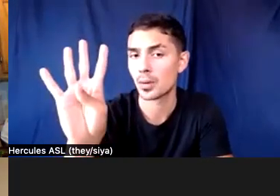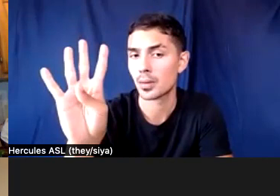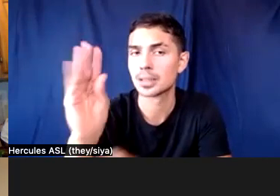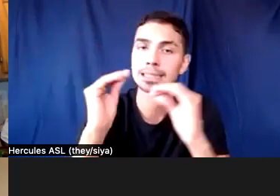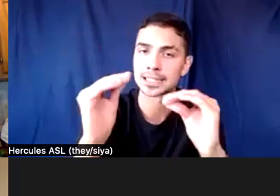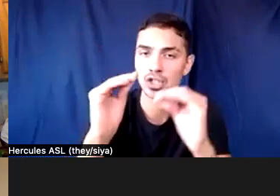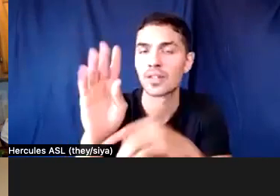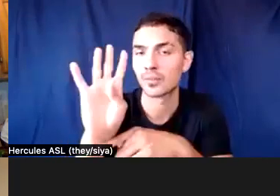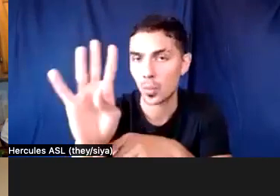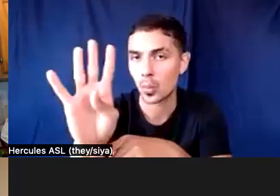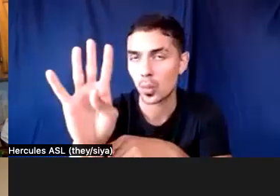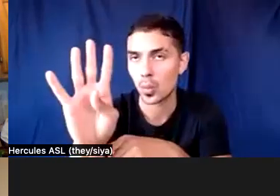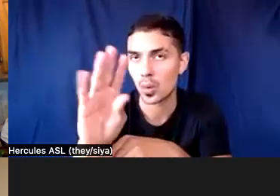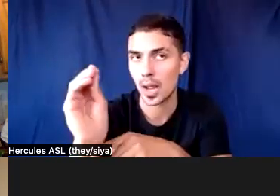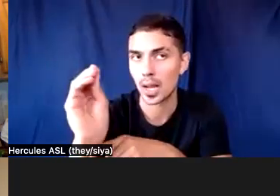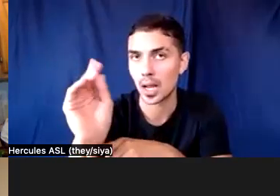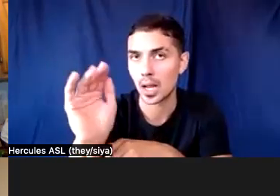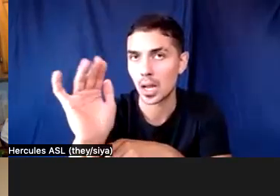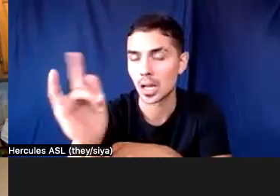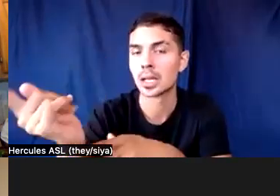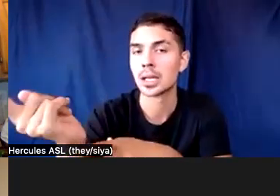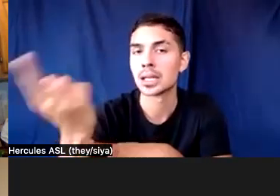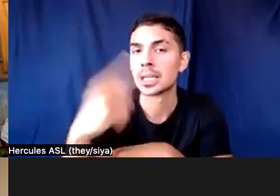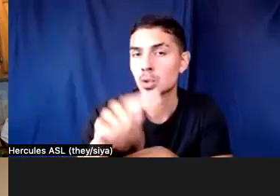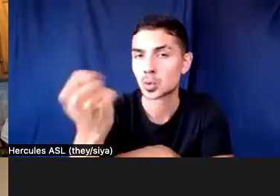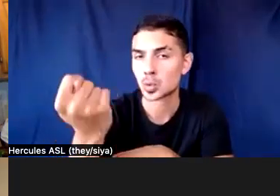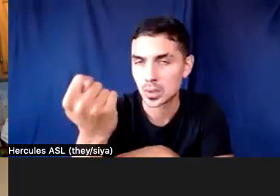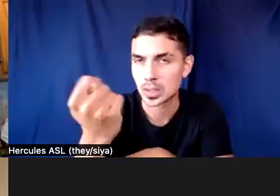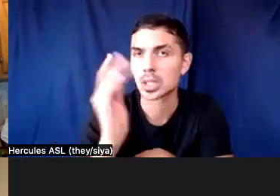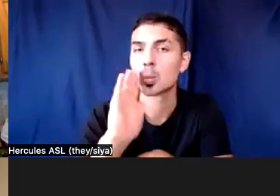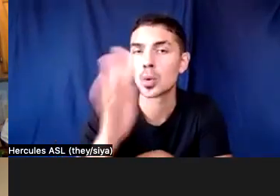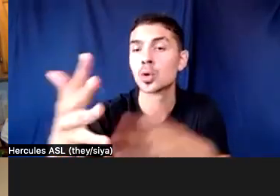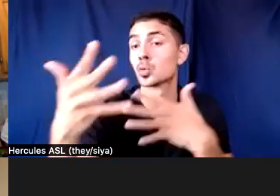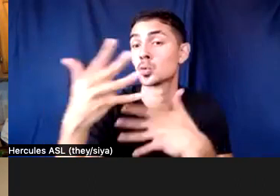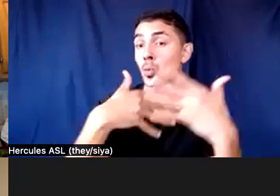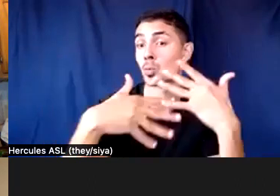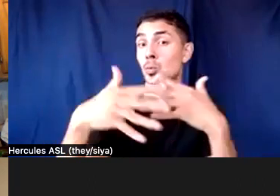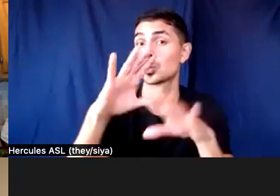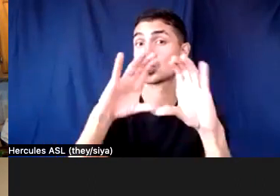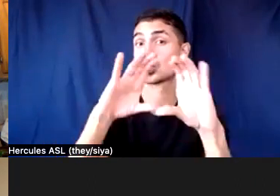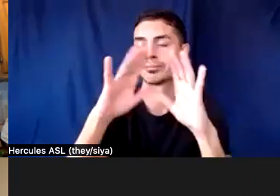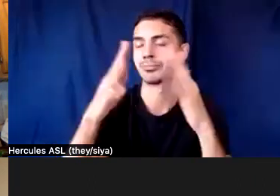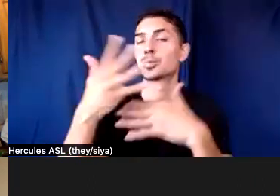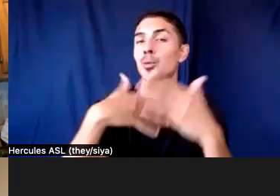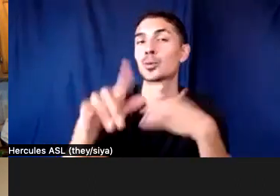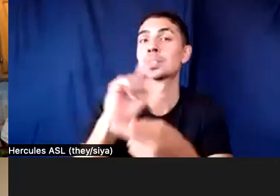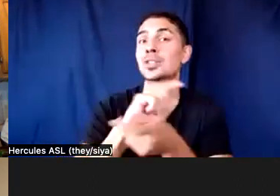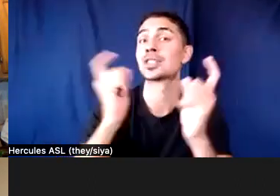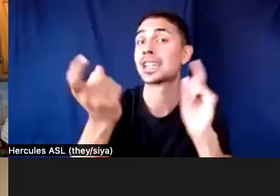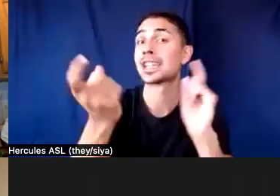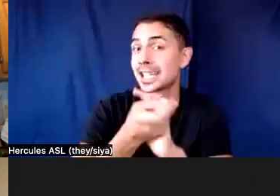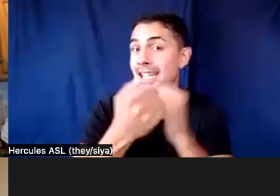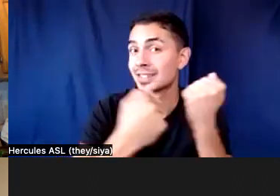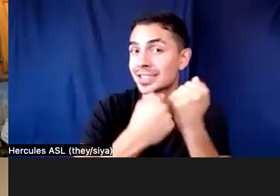So we'll be doing, next Tuesday, we'll be doing social change advocacy, the sexual harassment